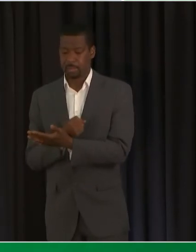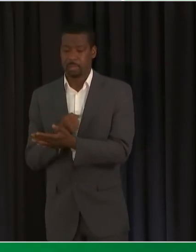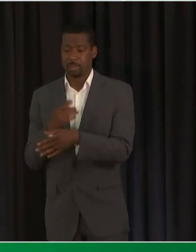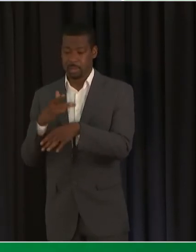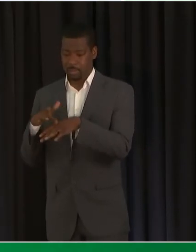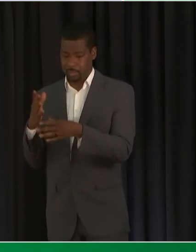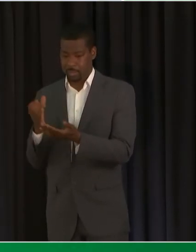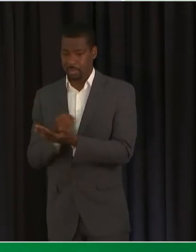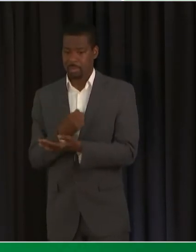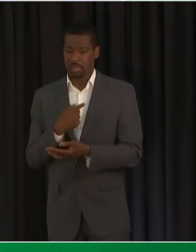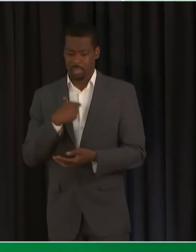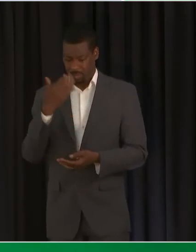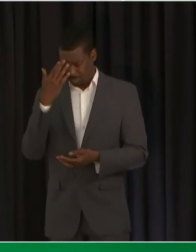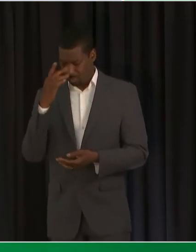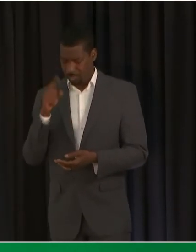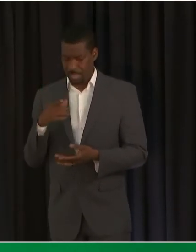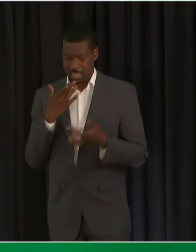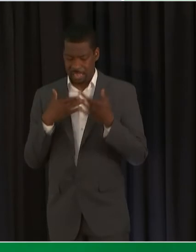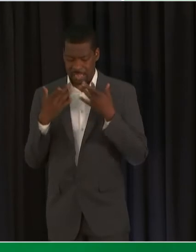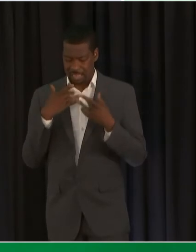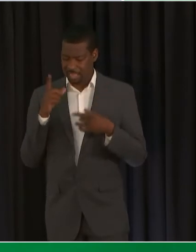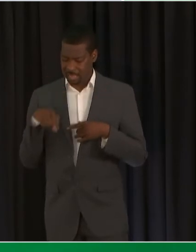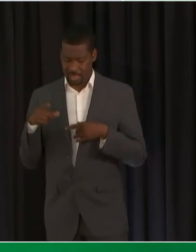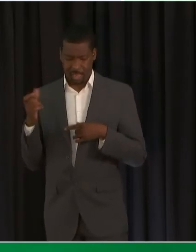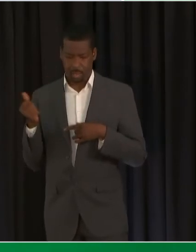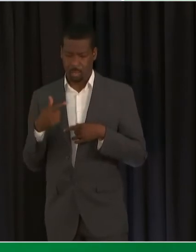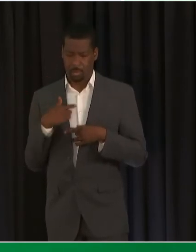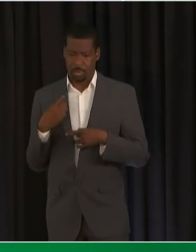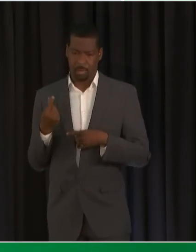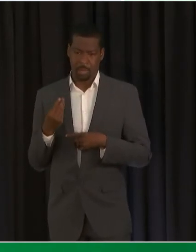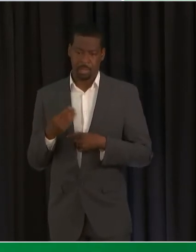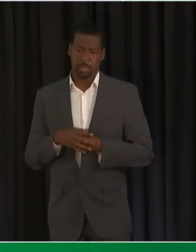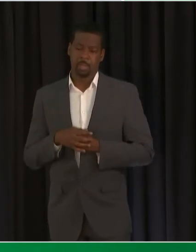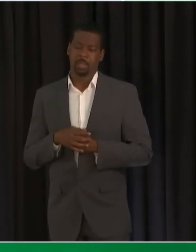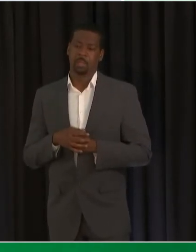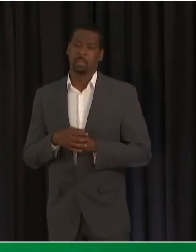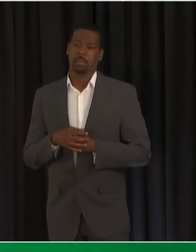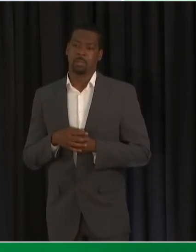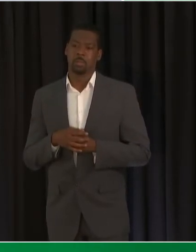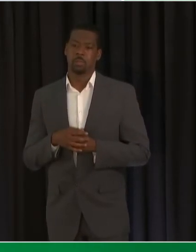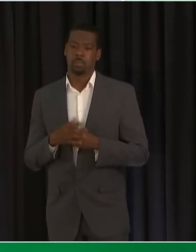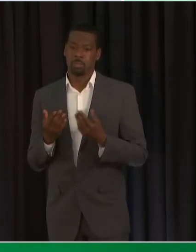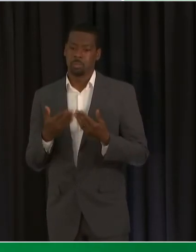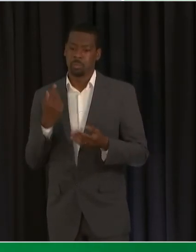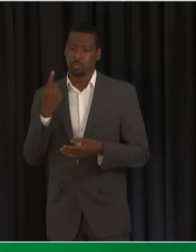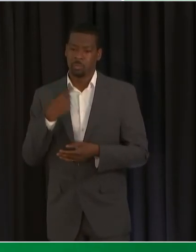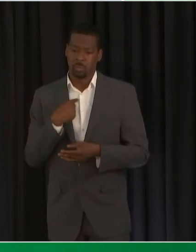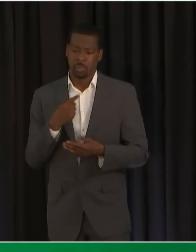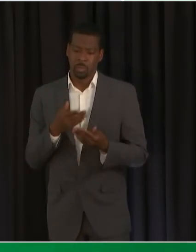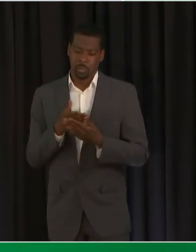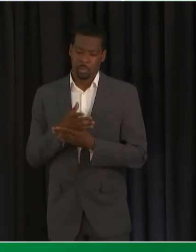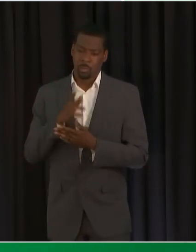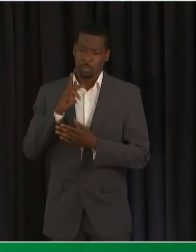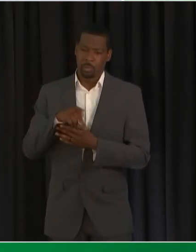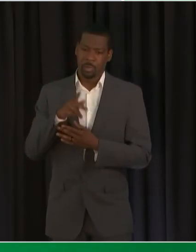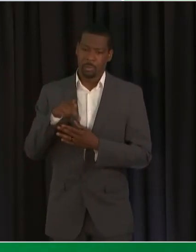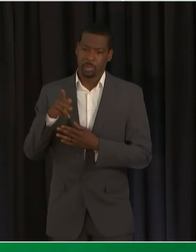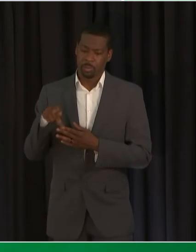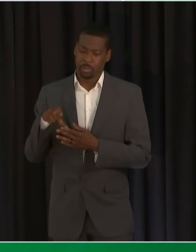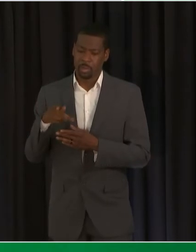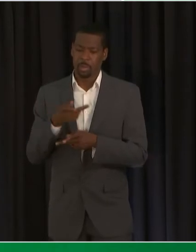that I would need every dollar I could get to still be around at the end of it, right? So for me, it was easy enough to go through the PPP